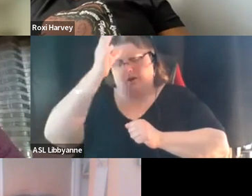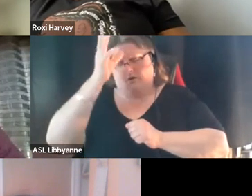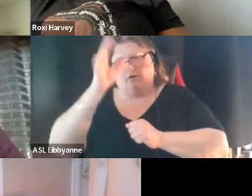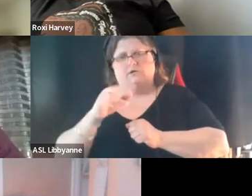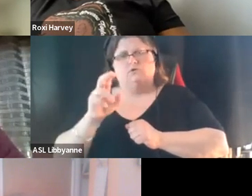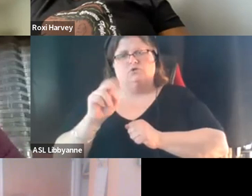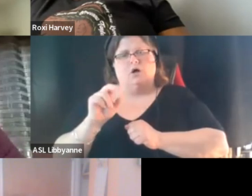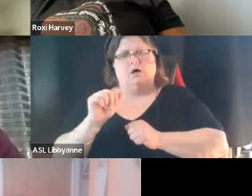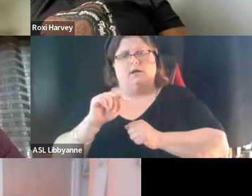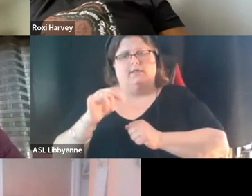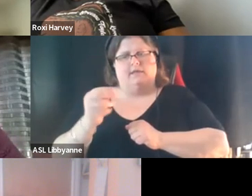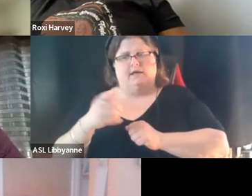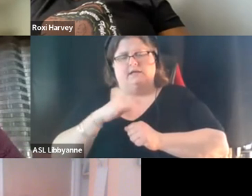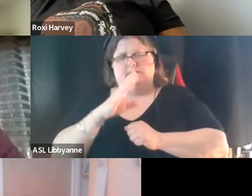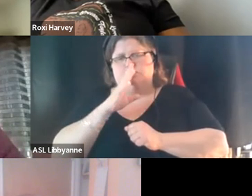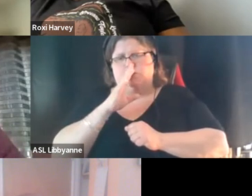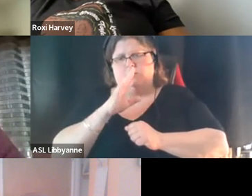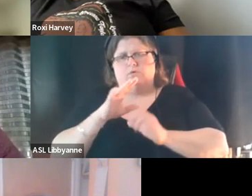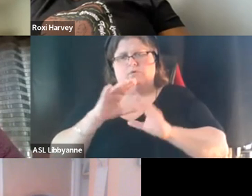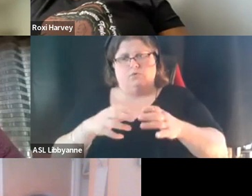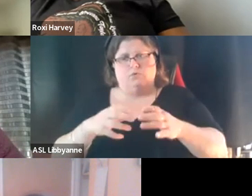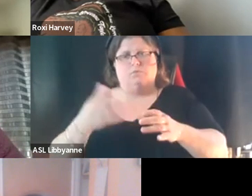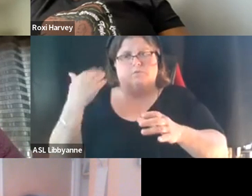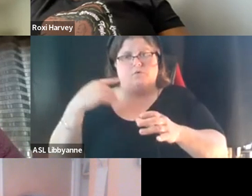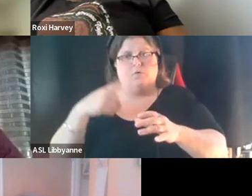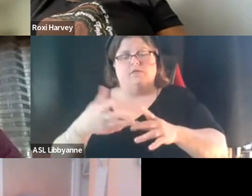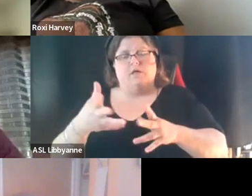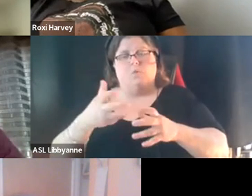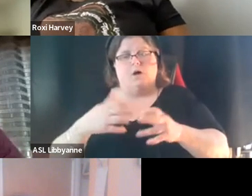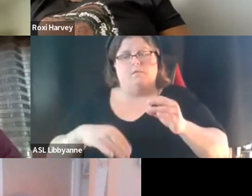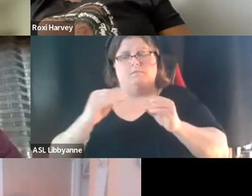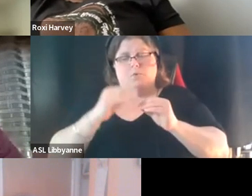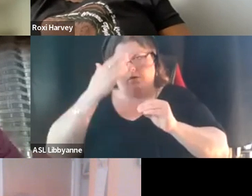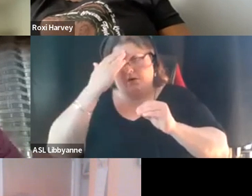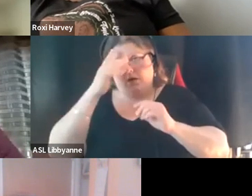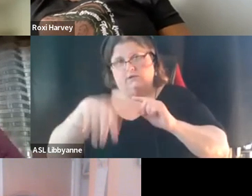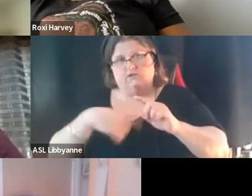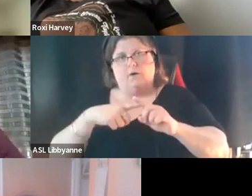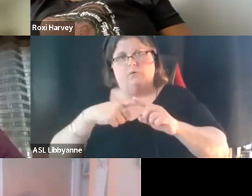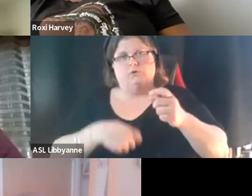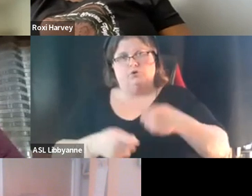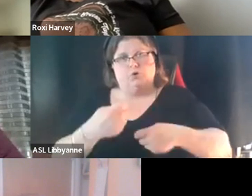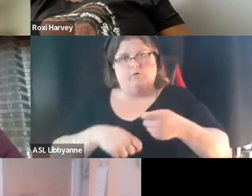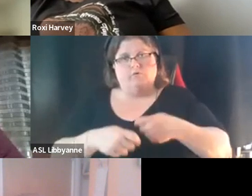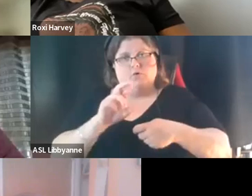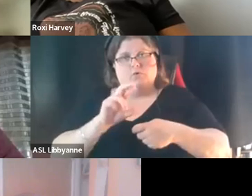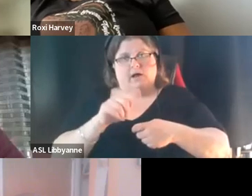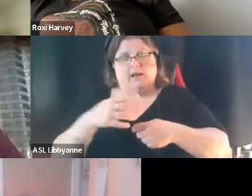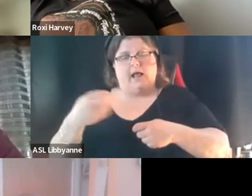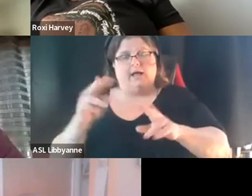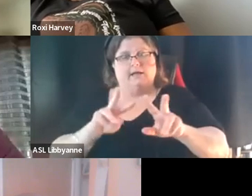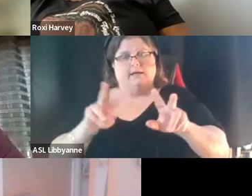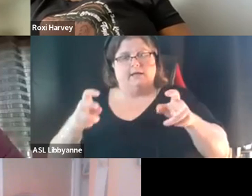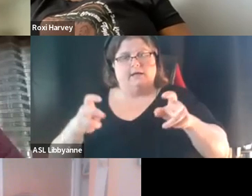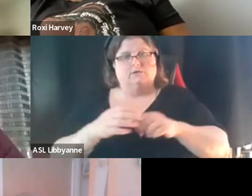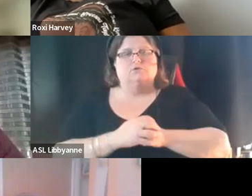to mine, and for others who want more insight on the turnover rate and the issues, the